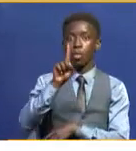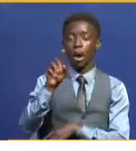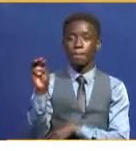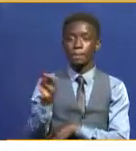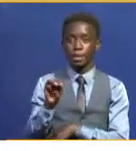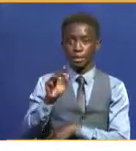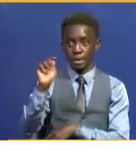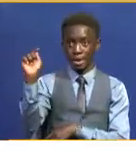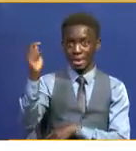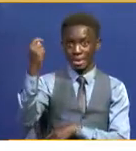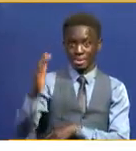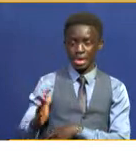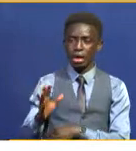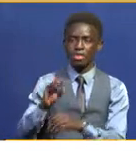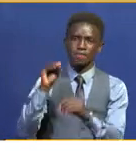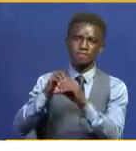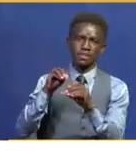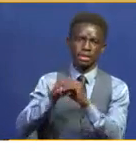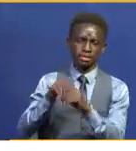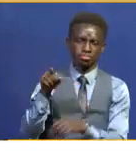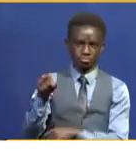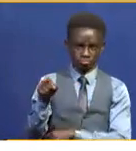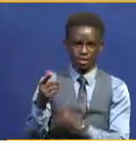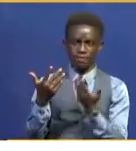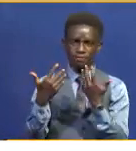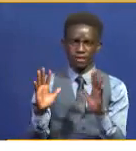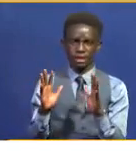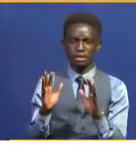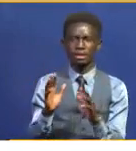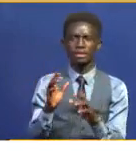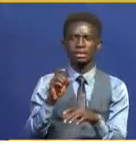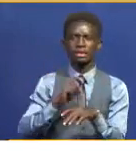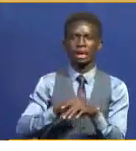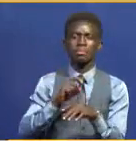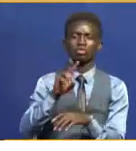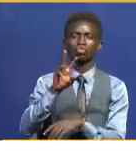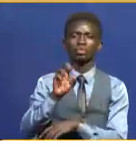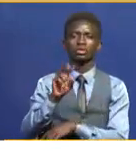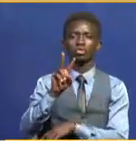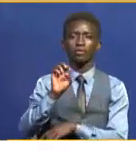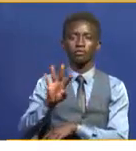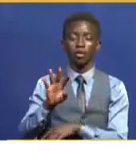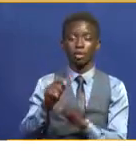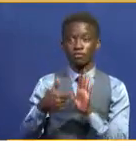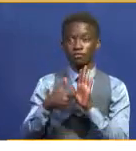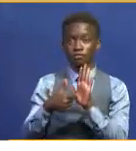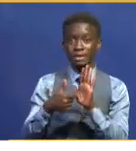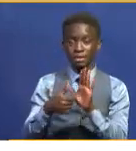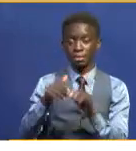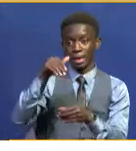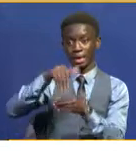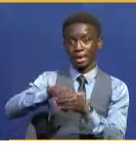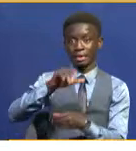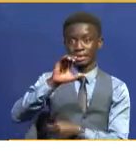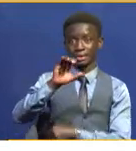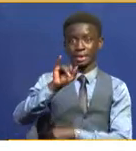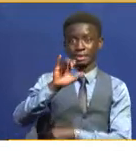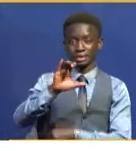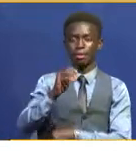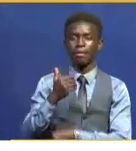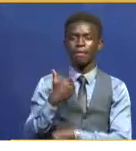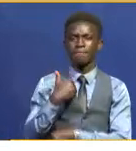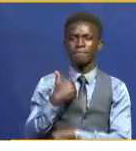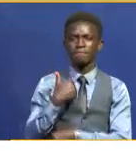in unit trust as a whole as at March of 2024. So, for instance, at CIC, we'll offer you a return